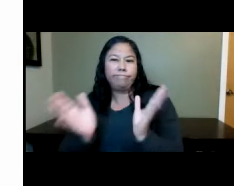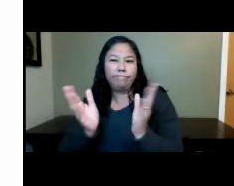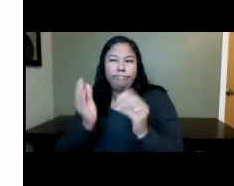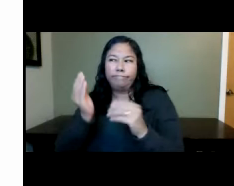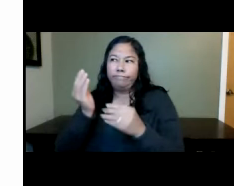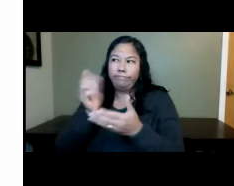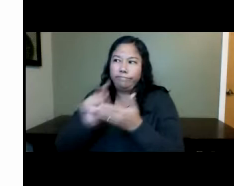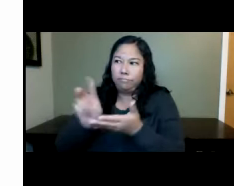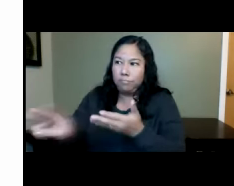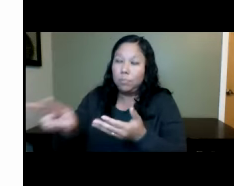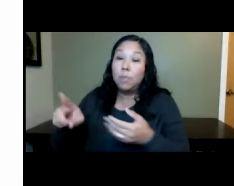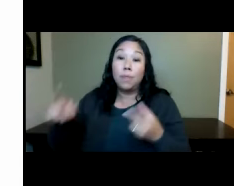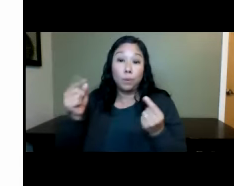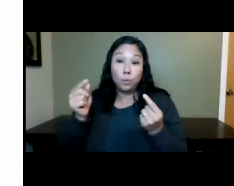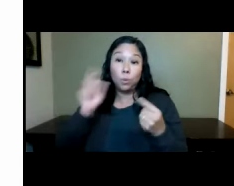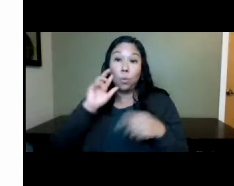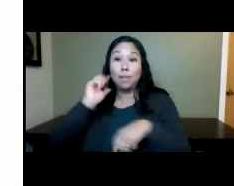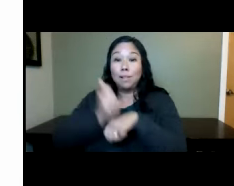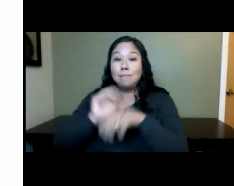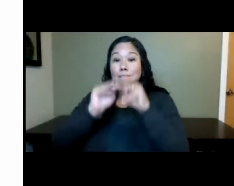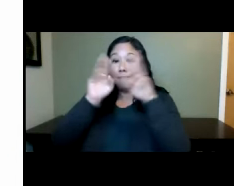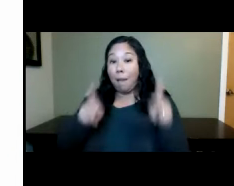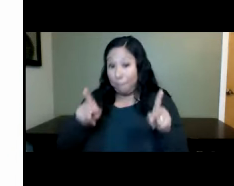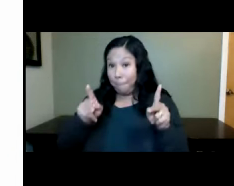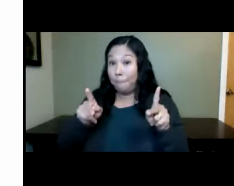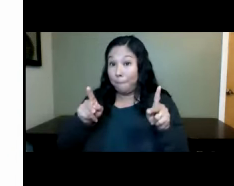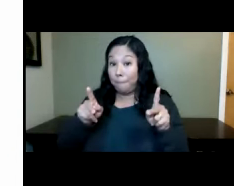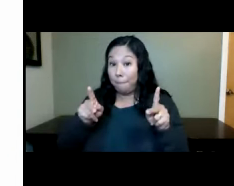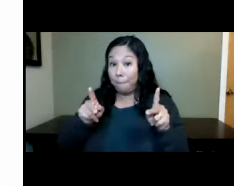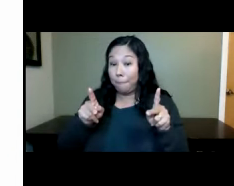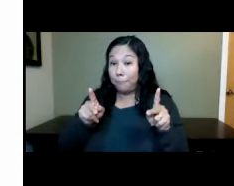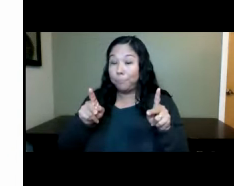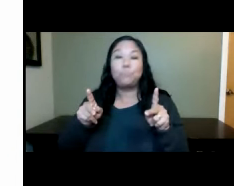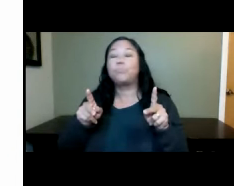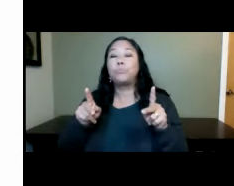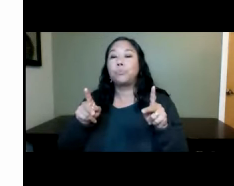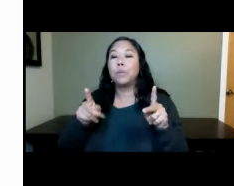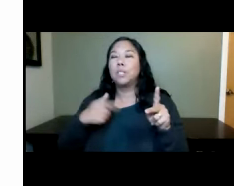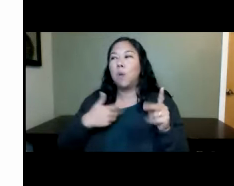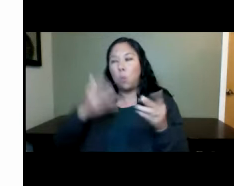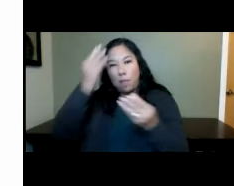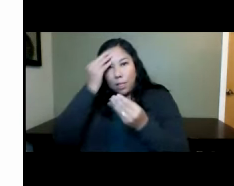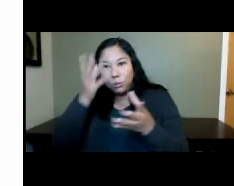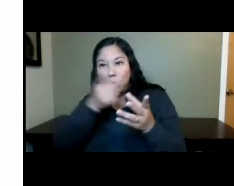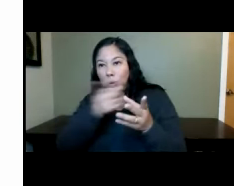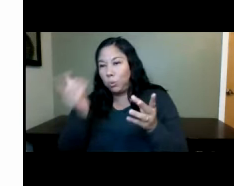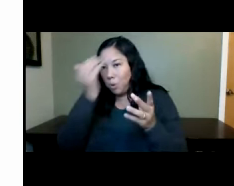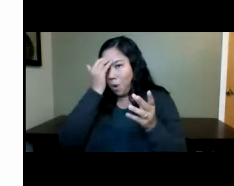exact location that everyone should be going. But just wanted to let people know to keep an eye out for that. Fresh start for the new